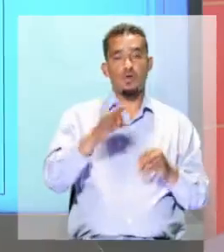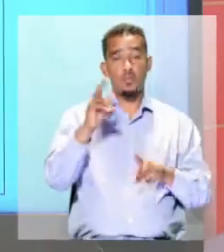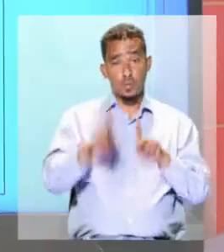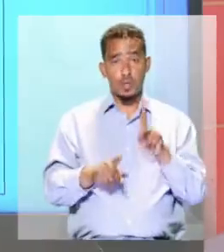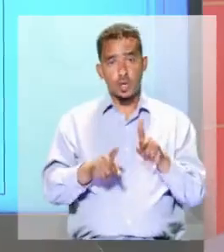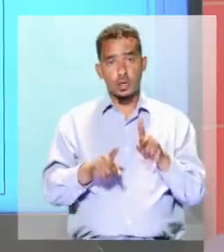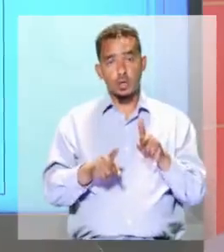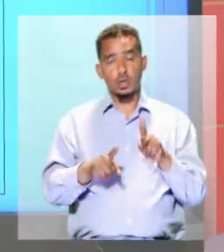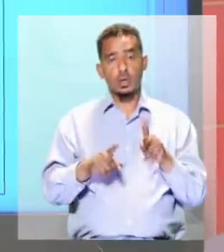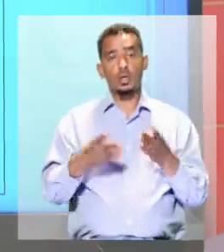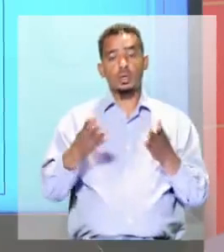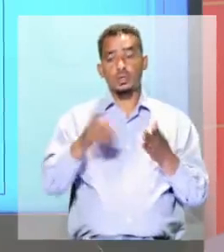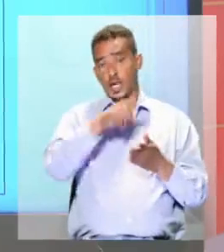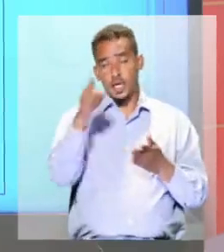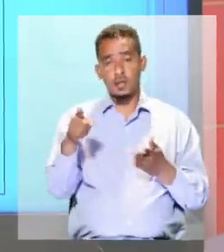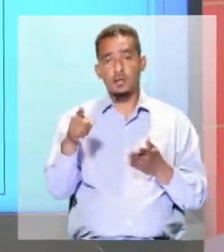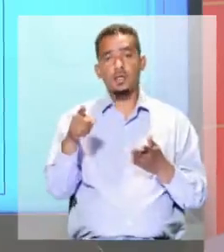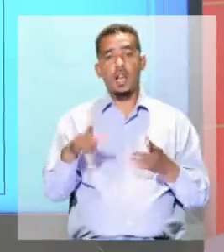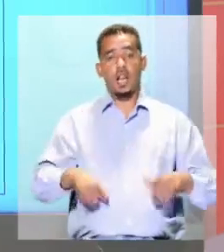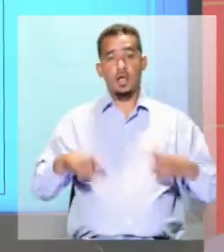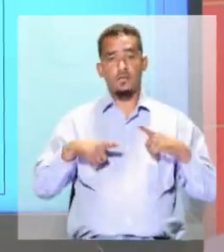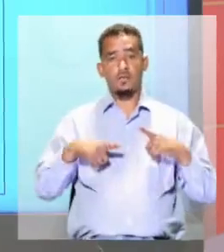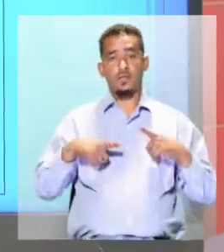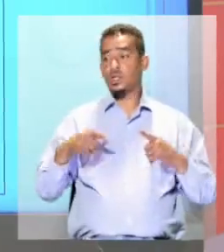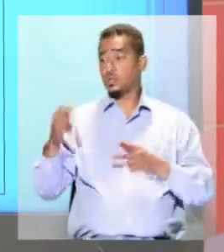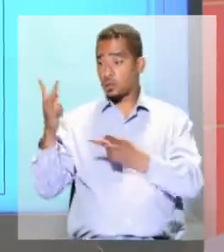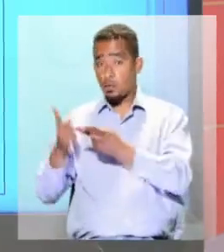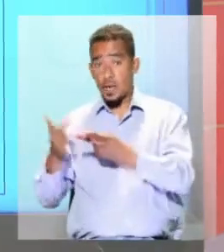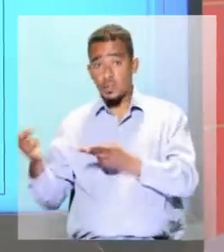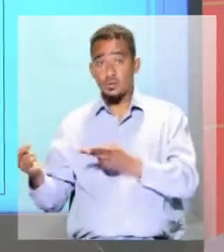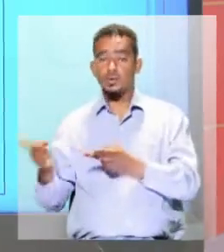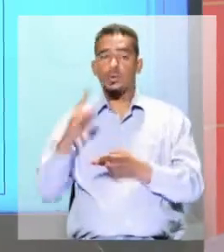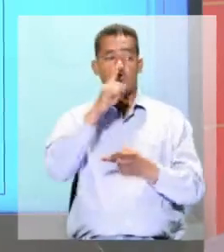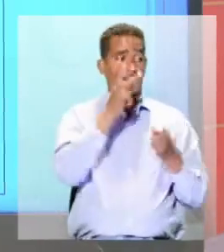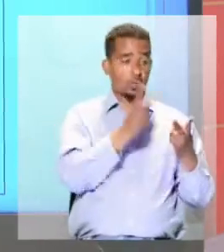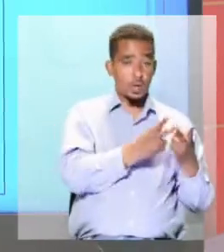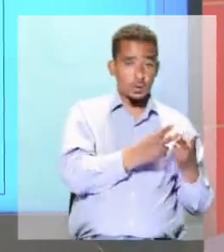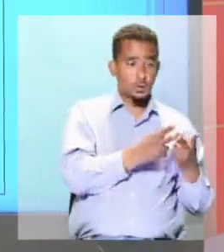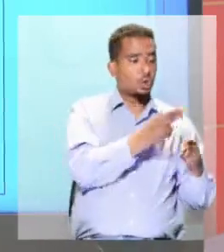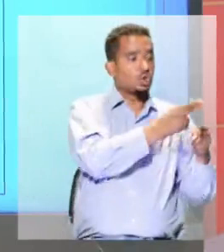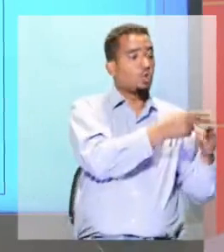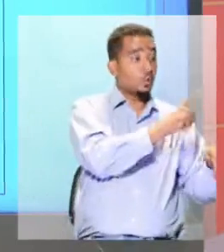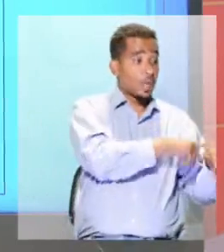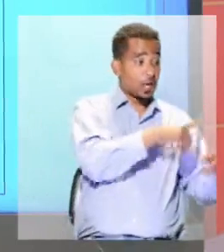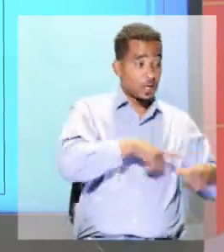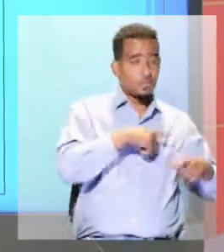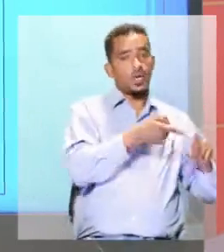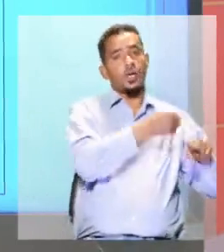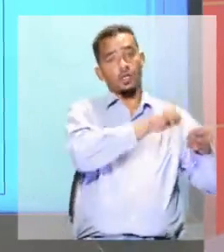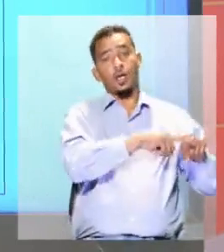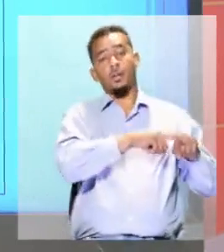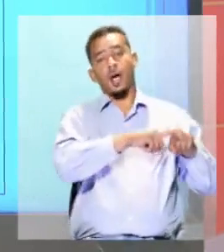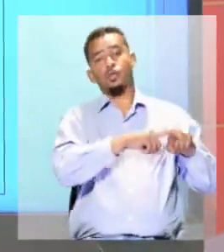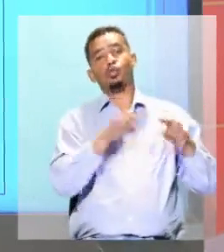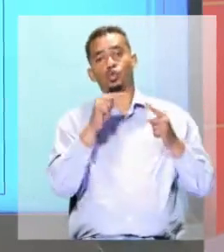people whereby they leave their original residence from another for short period of time. This means they